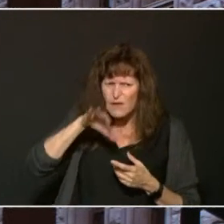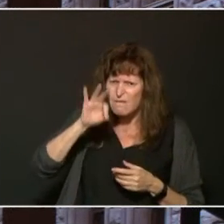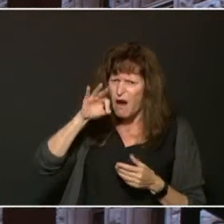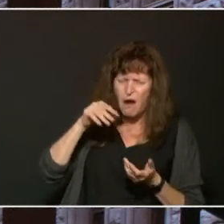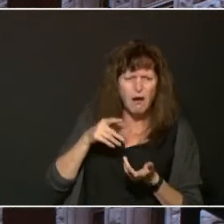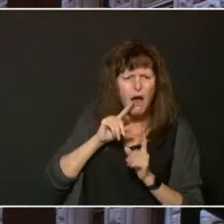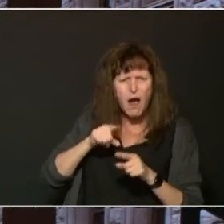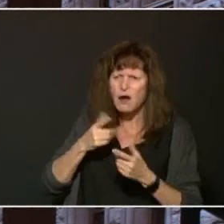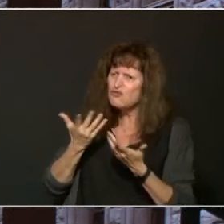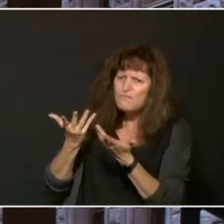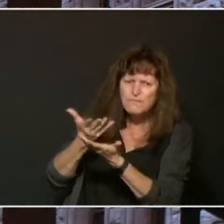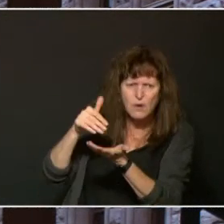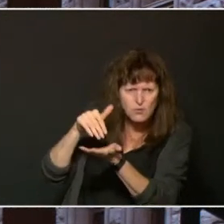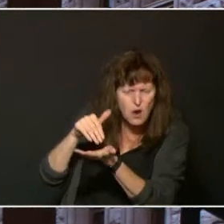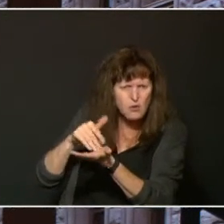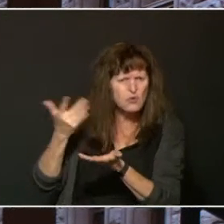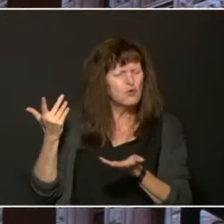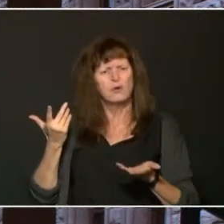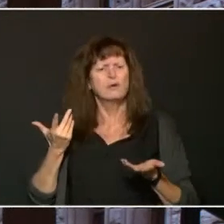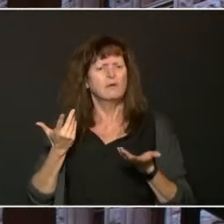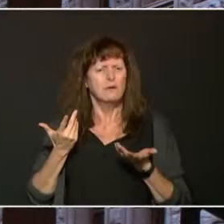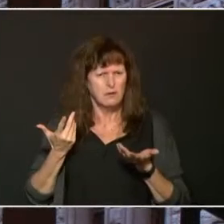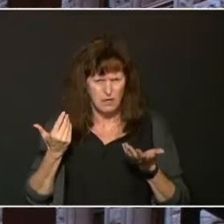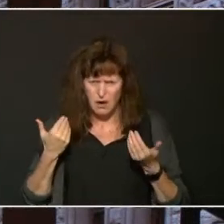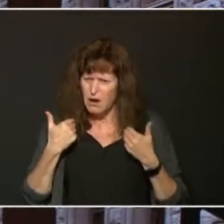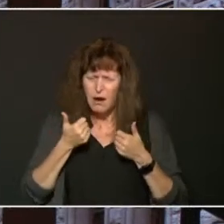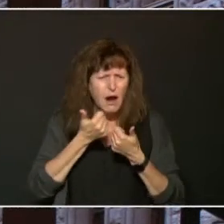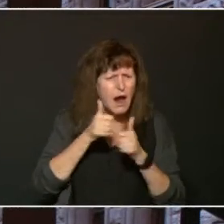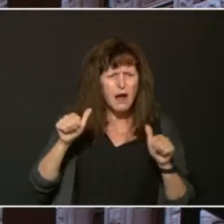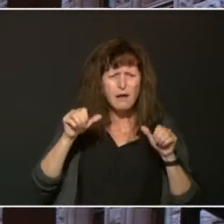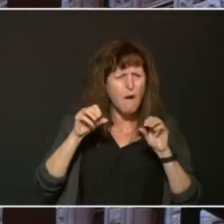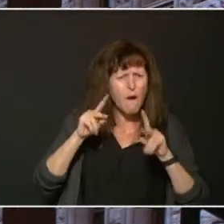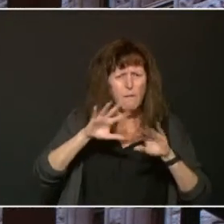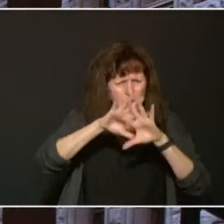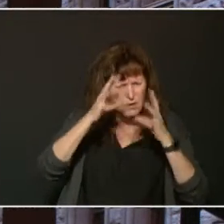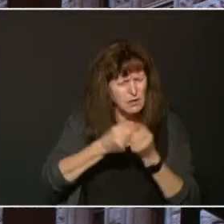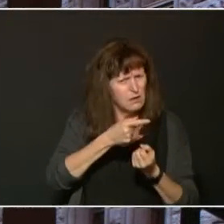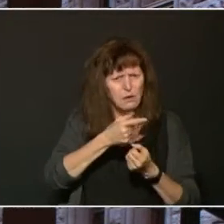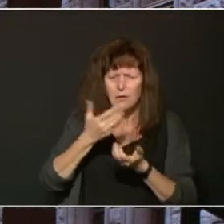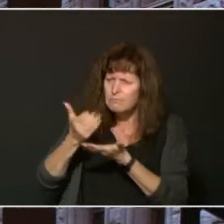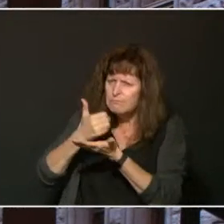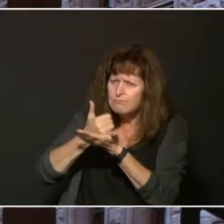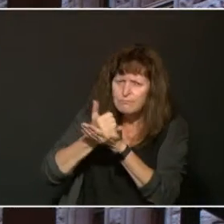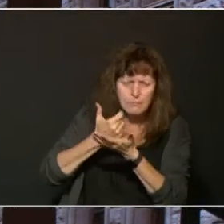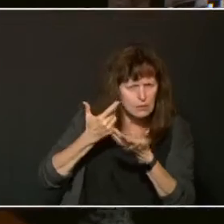reviewed the opportunities to get immunized and made an informed decision. Thanks, everyone.